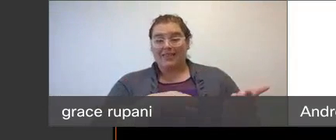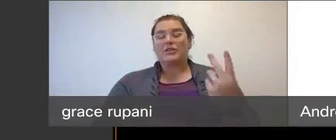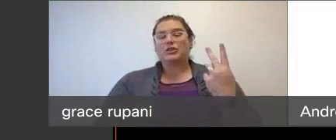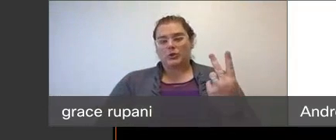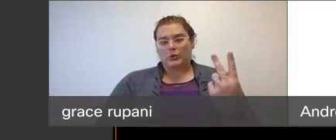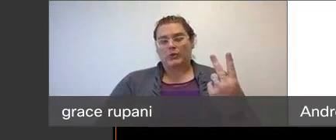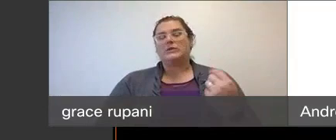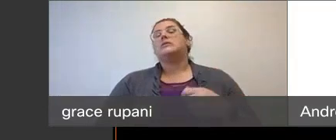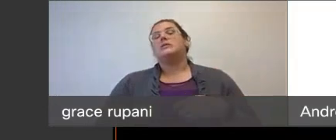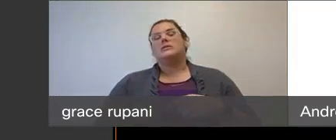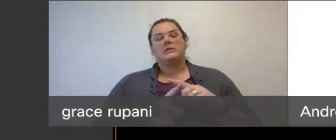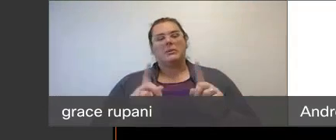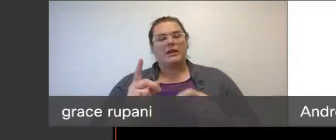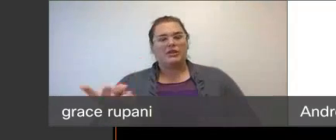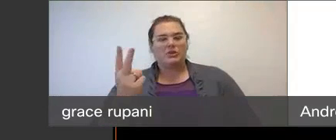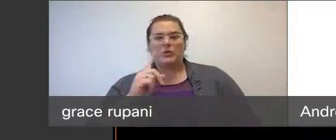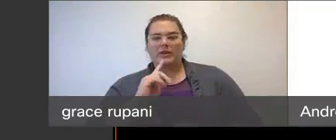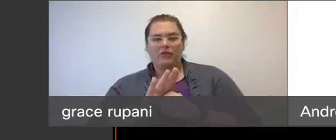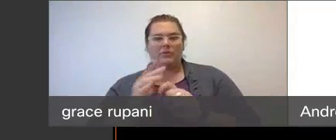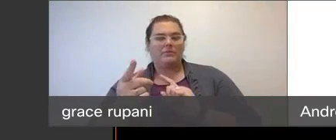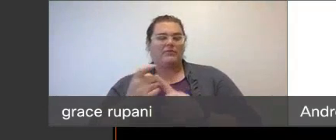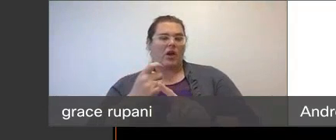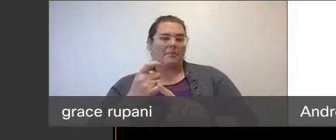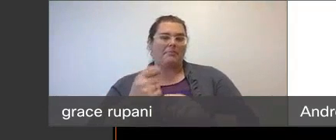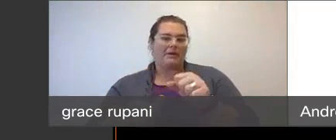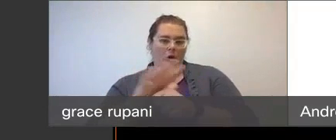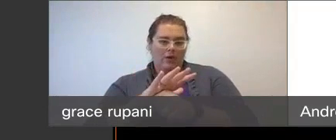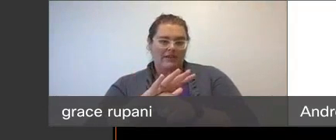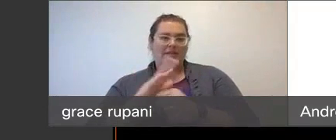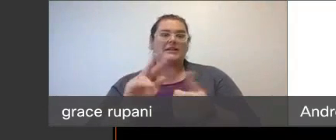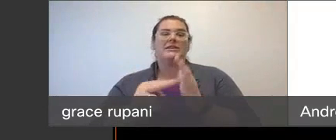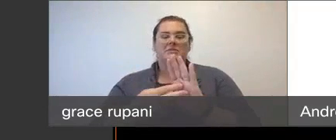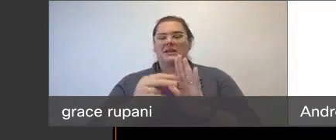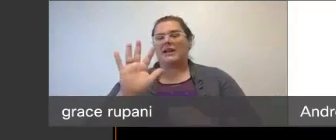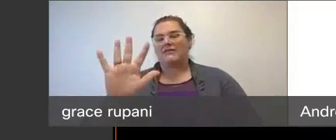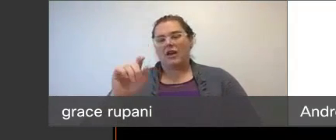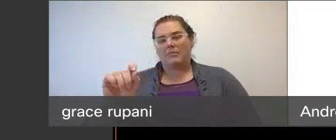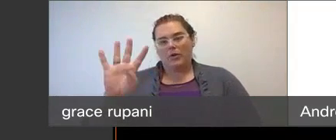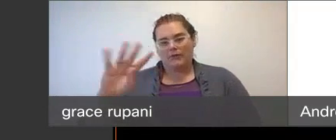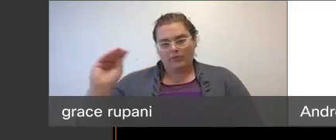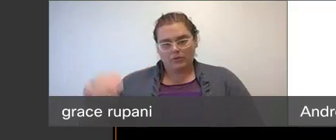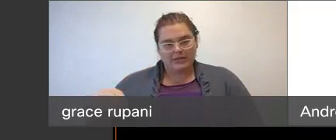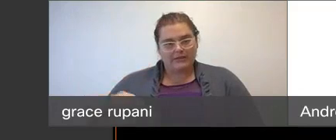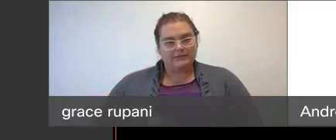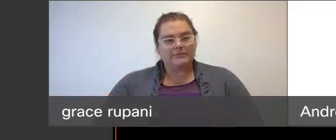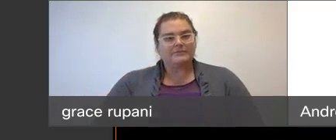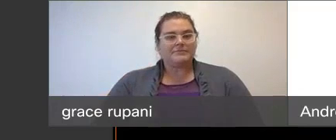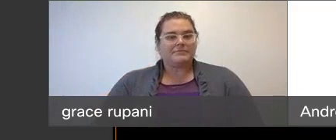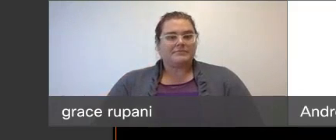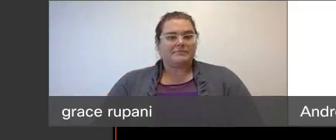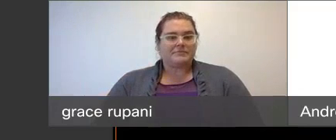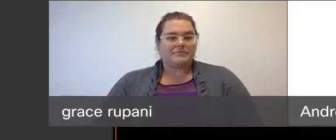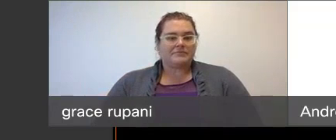deaths, which represents about 5.4% of people with COVID in residential habilitation. In